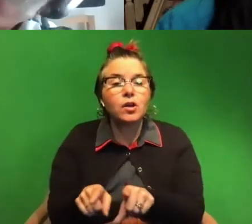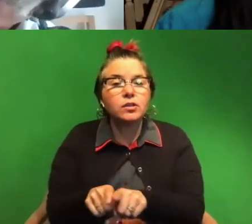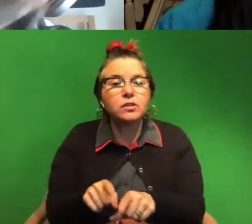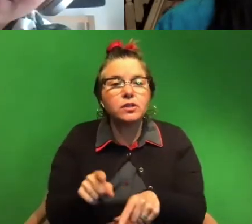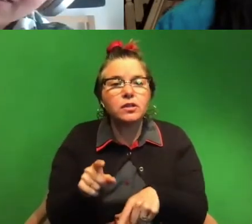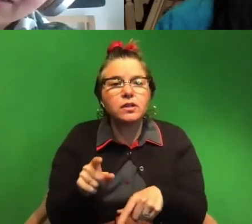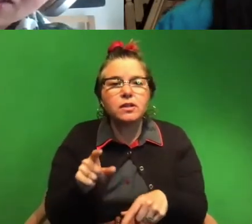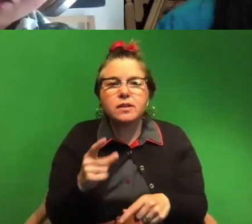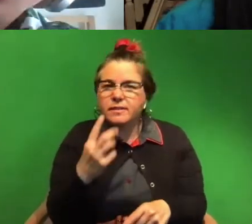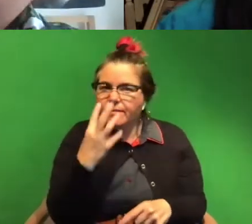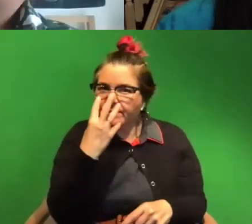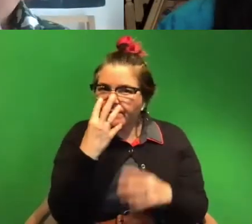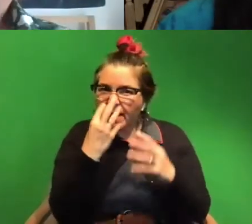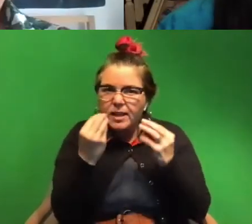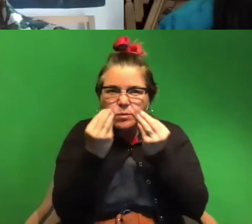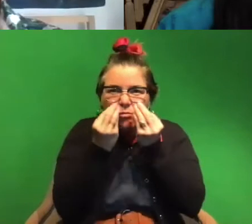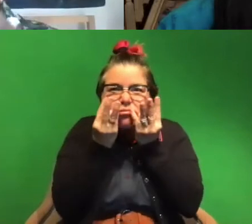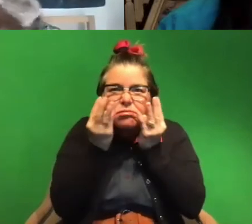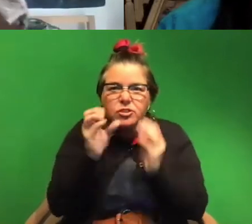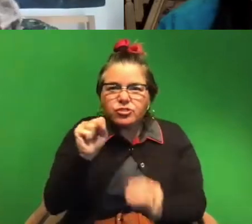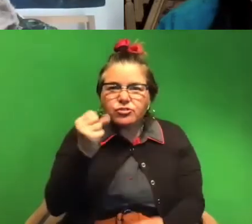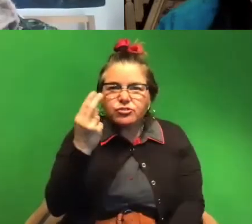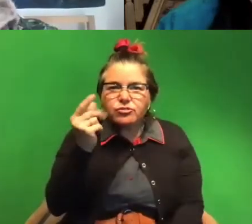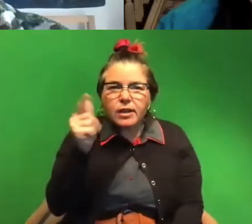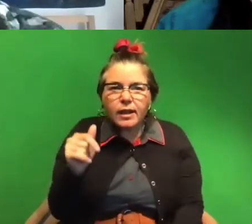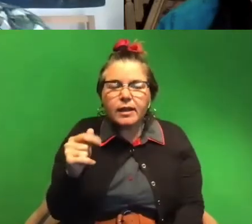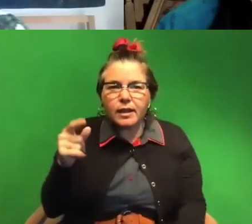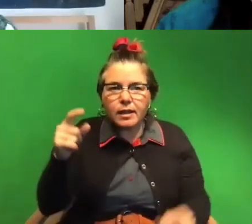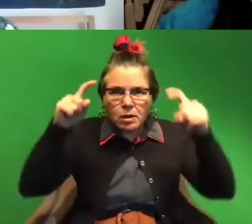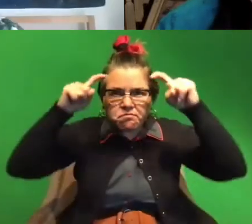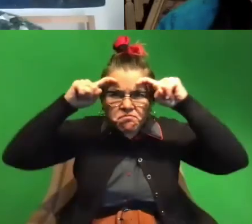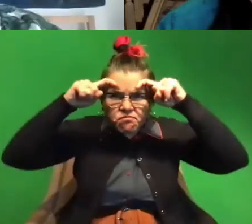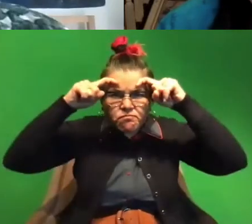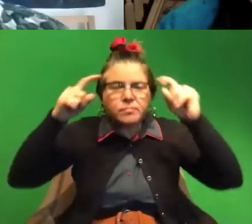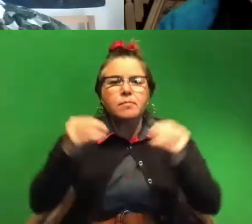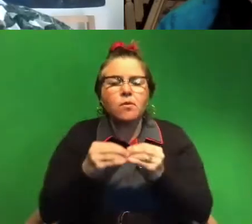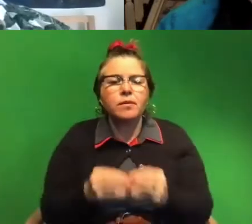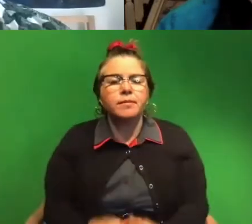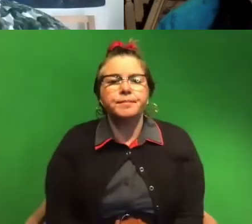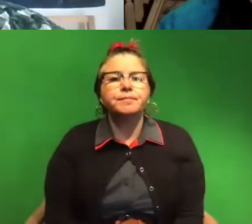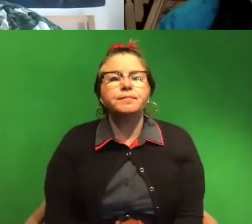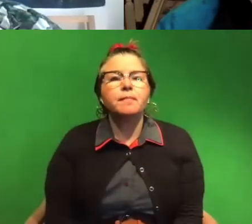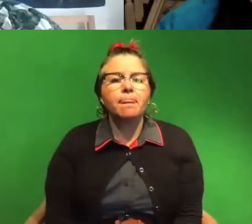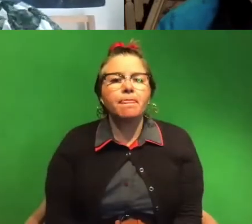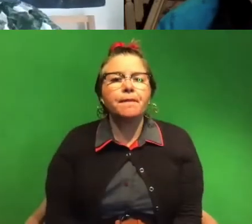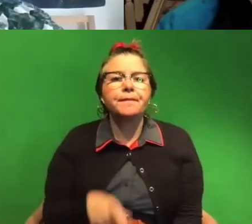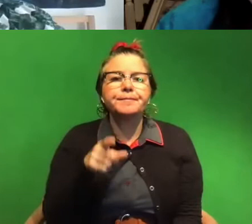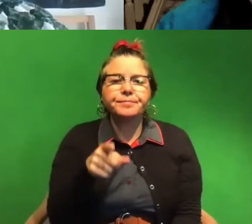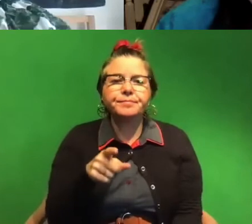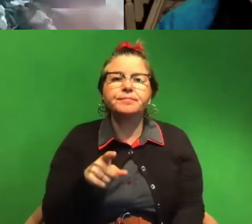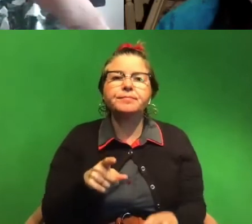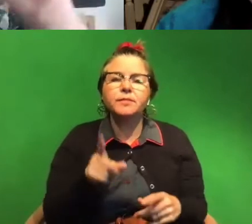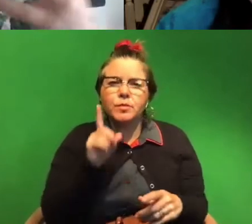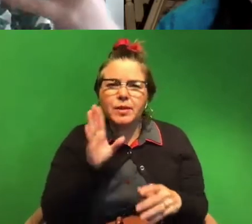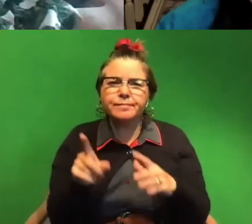shaggier face, a more prominent brow. So these are all things that are going to be coming up